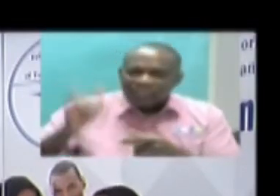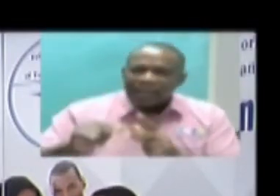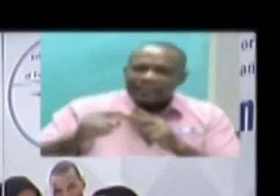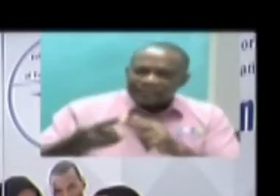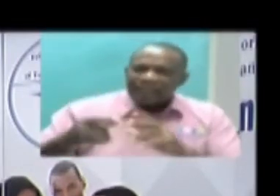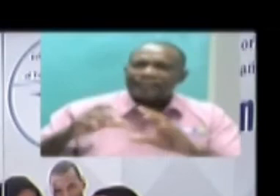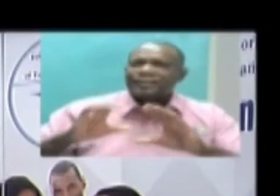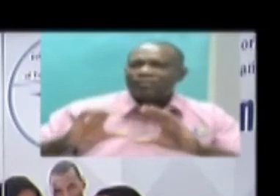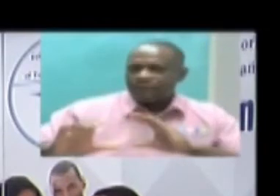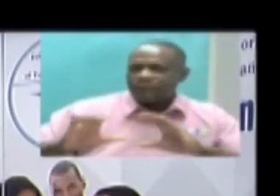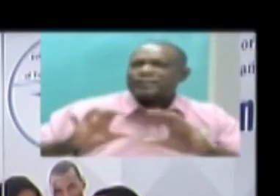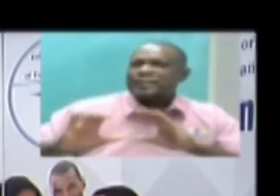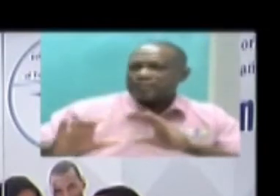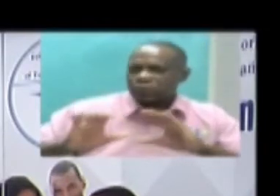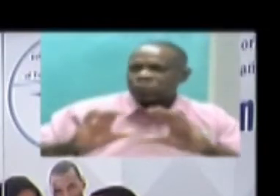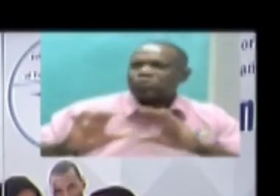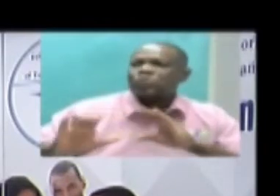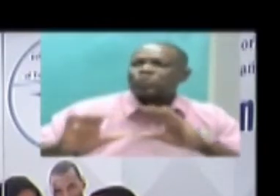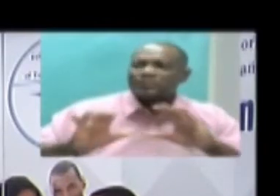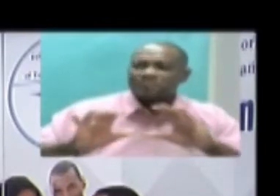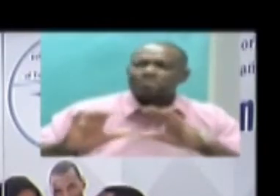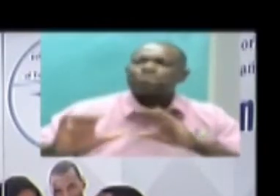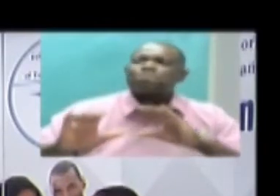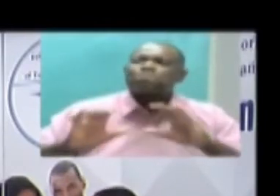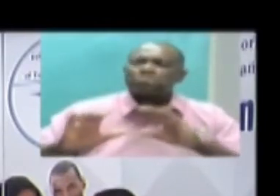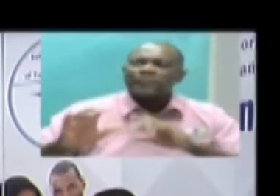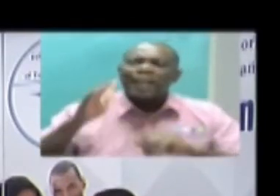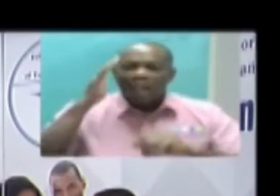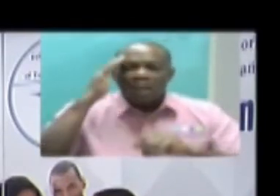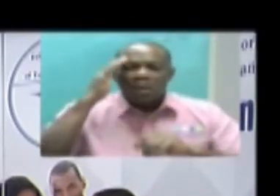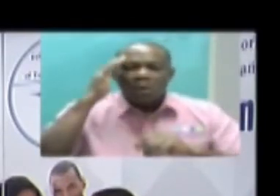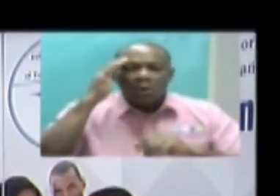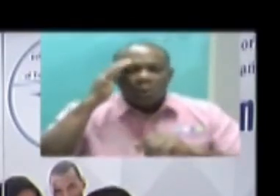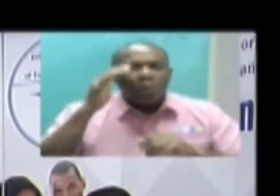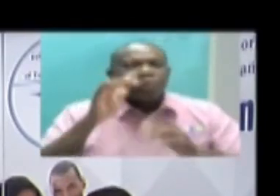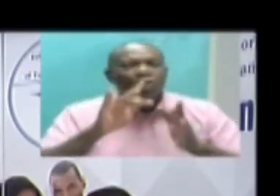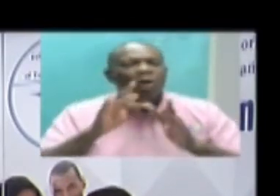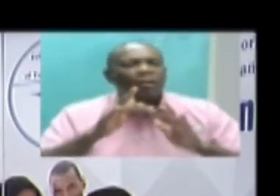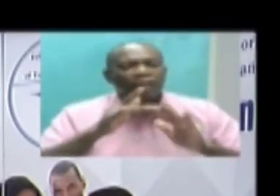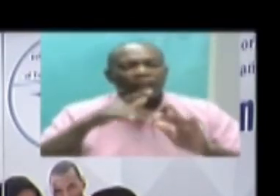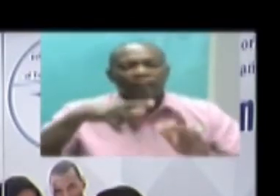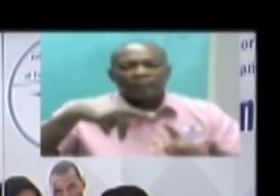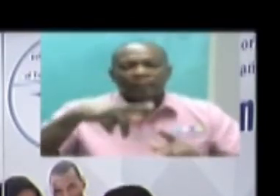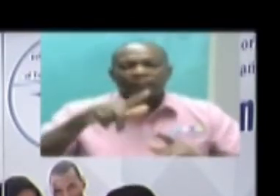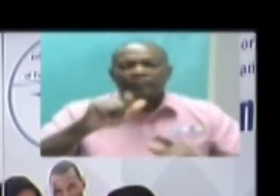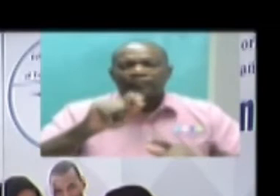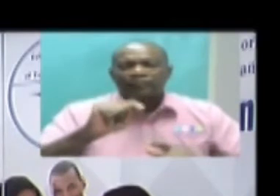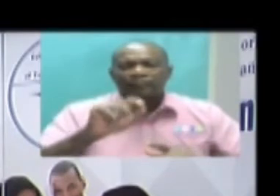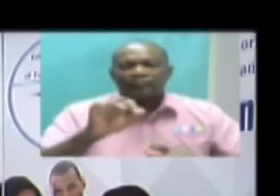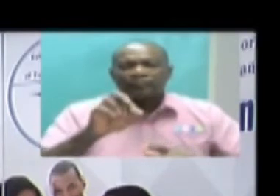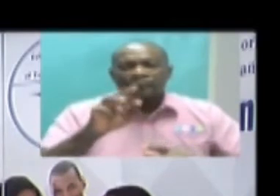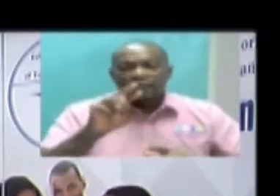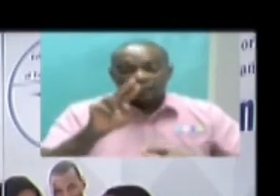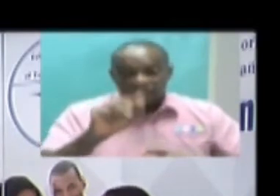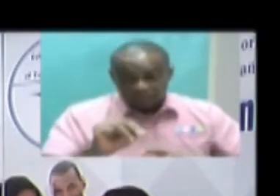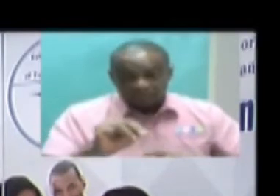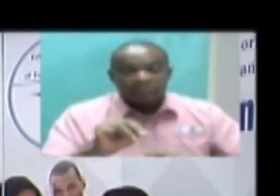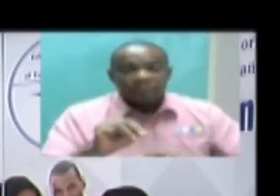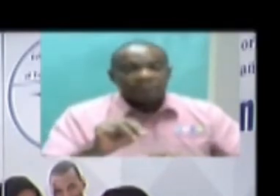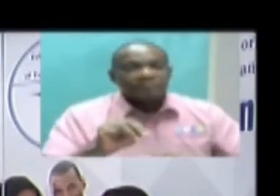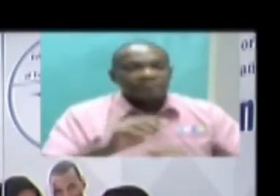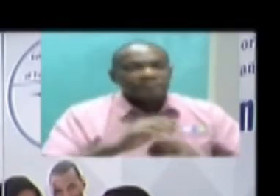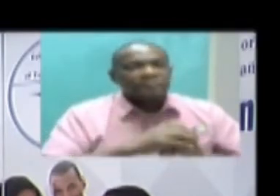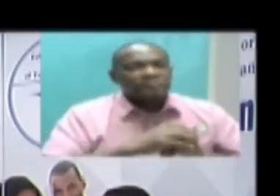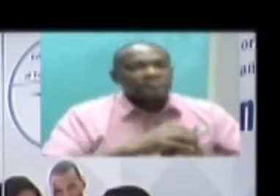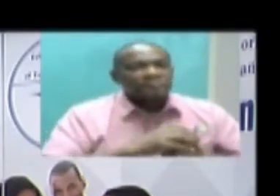I must be able to at least know the platform and how it operates. Daniel, I want to add a third. Yes. By asking my child about how